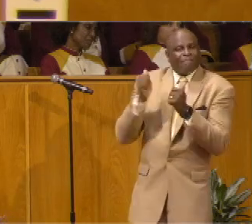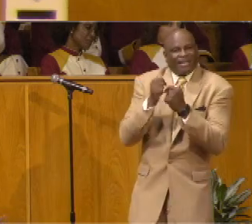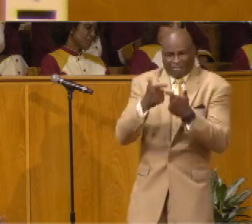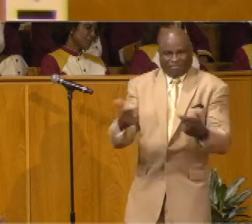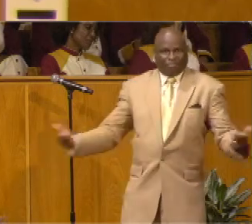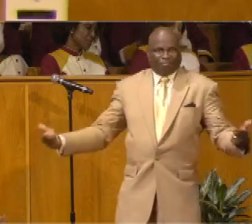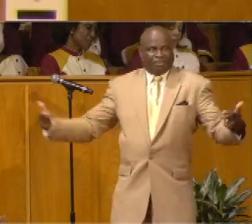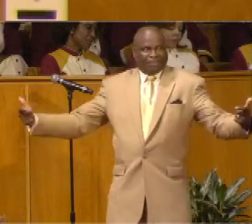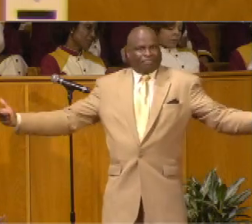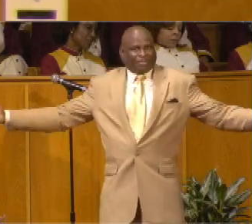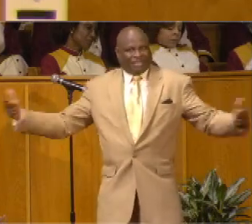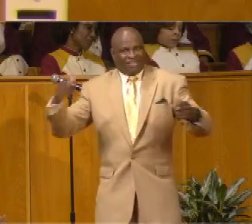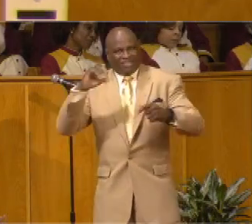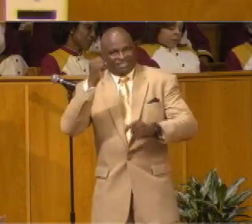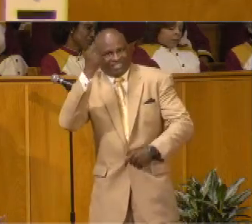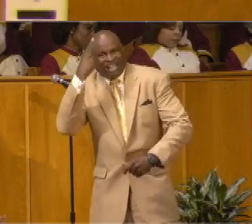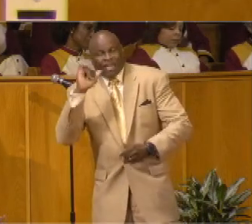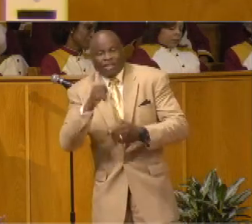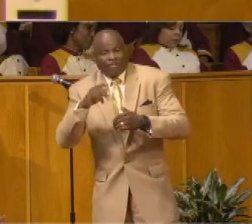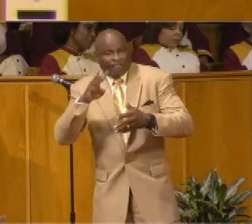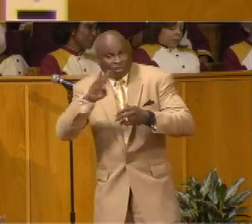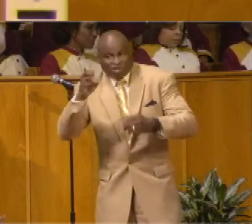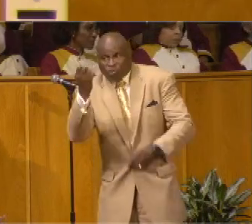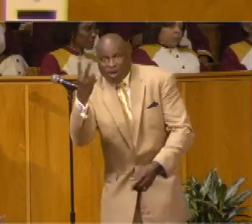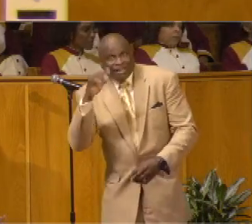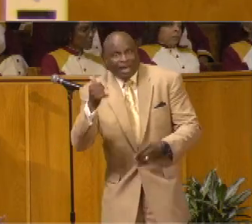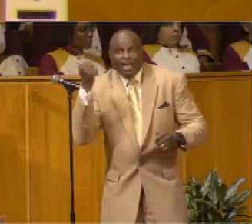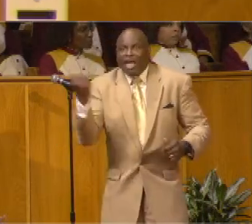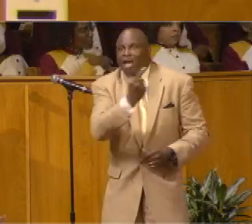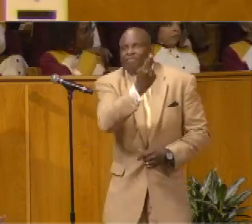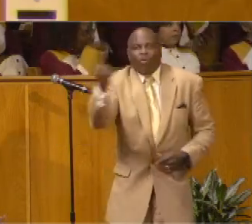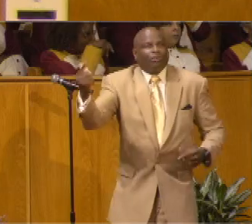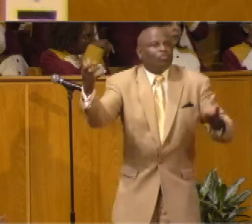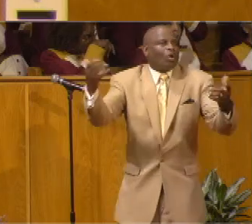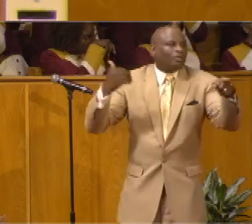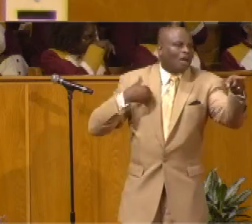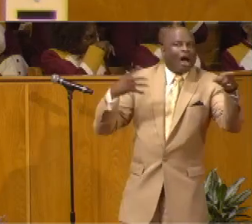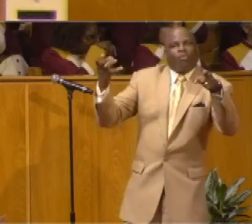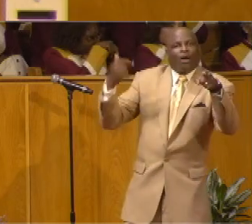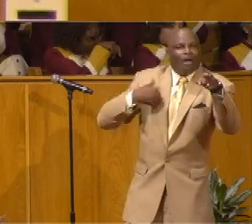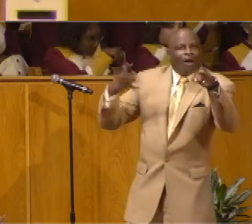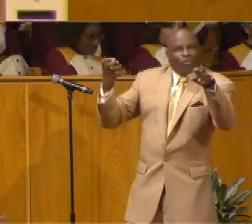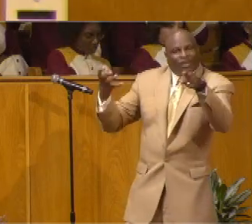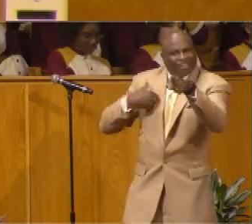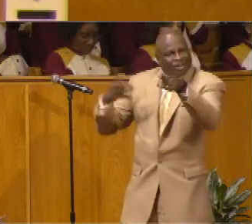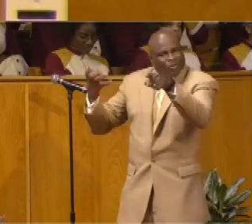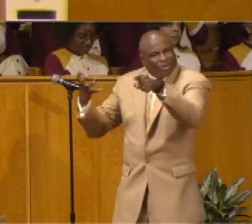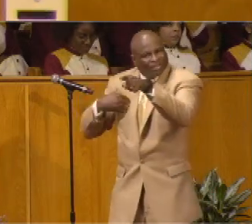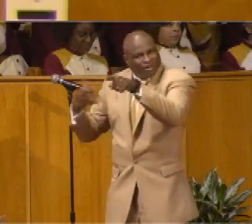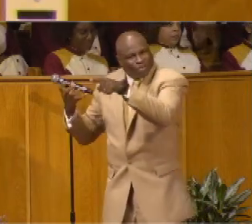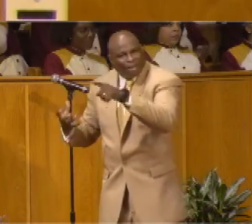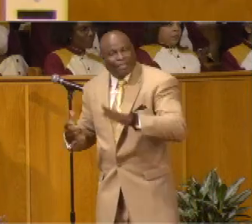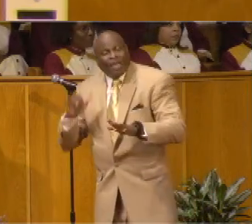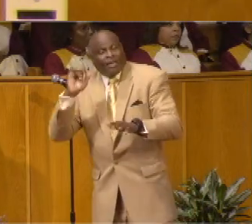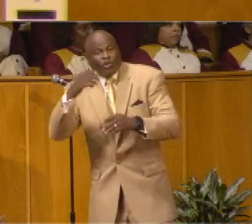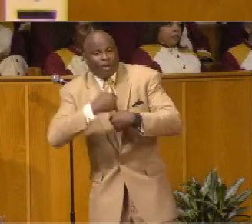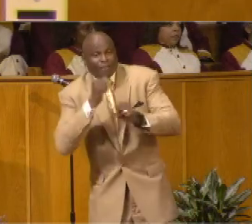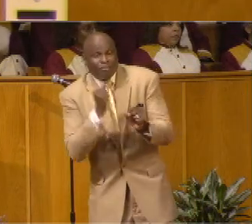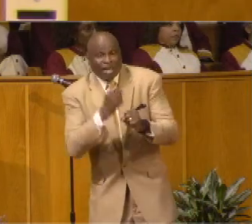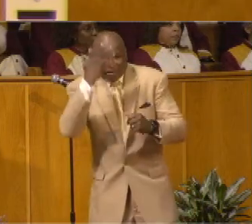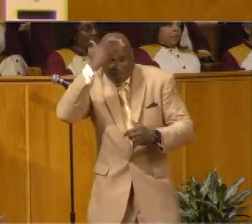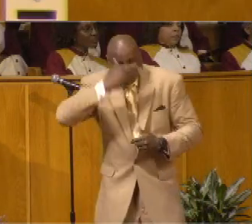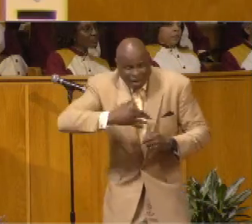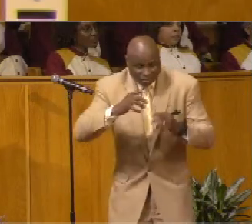deal that in verse 12 he says, now everyone desires to talk in tongues. You made the